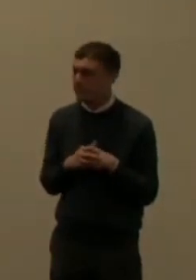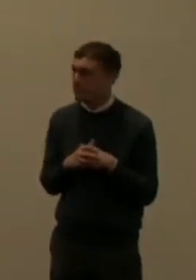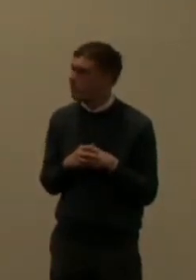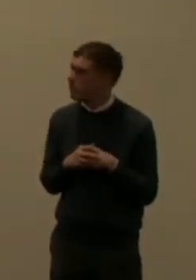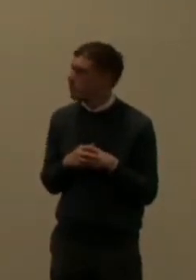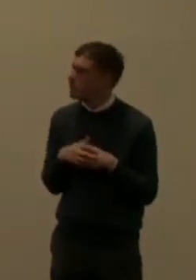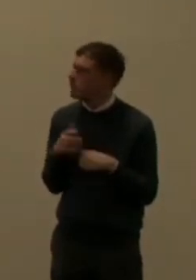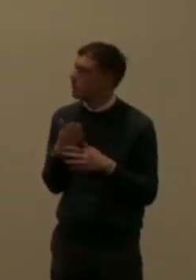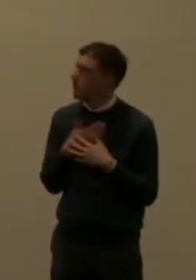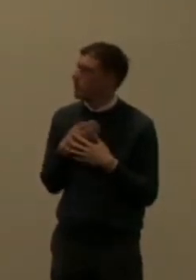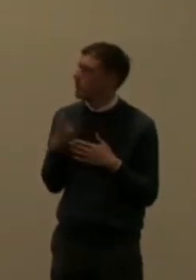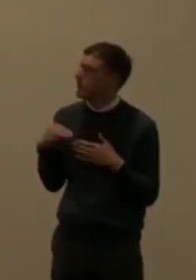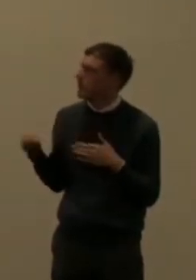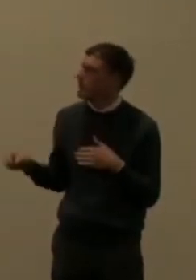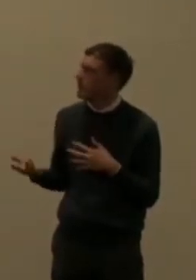because I love Paint.